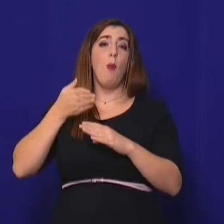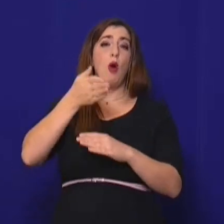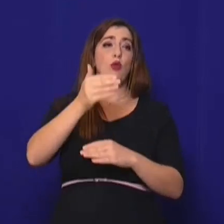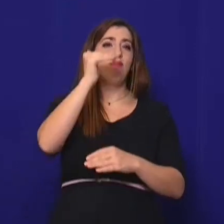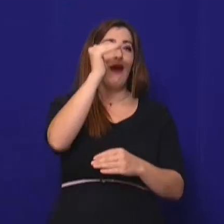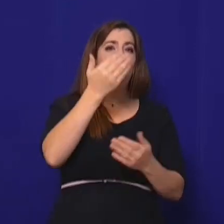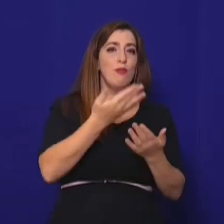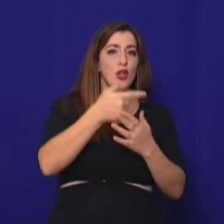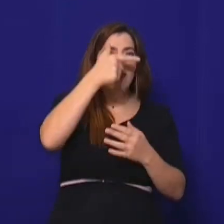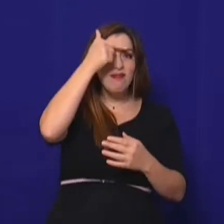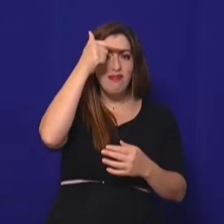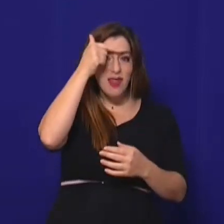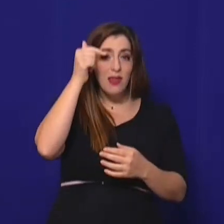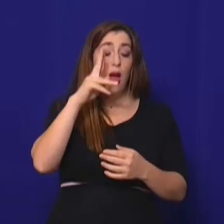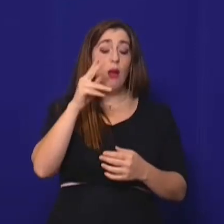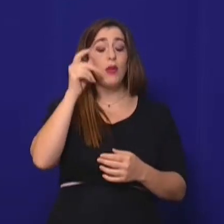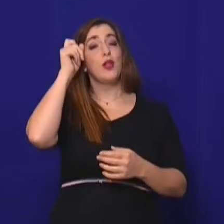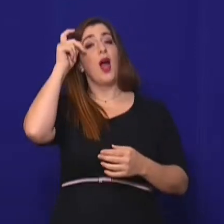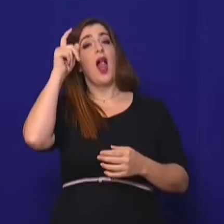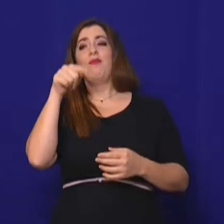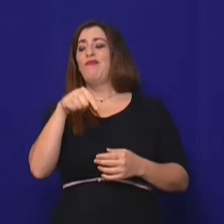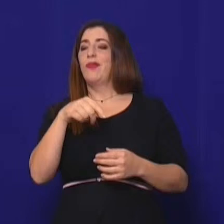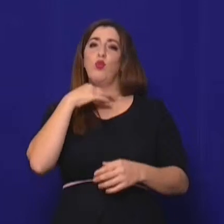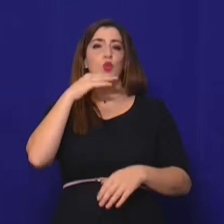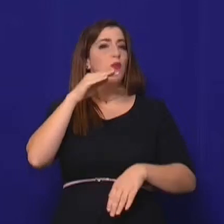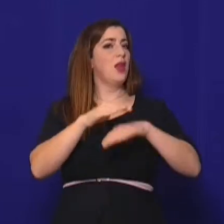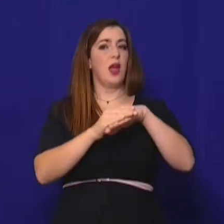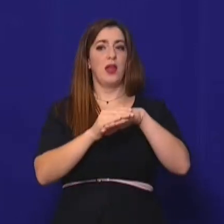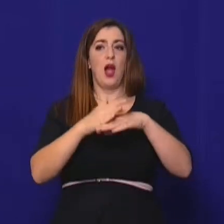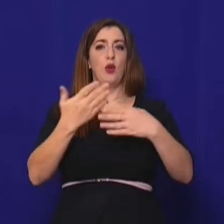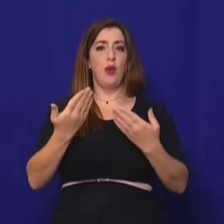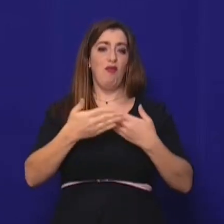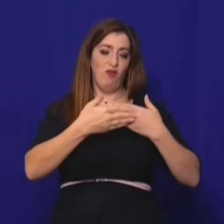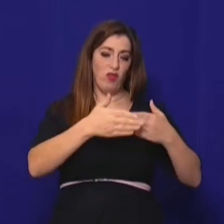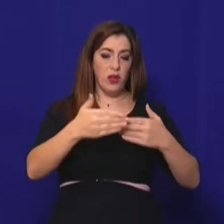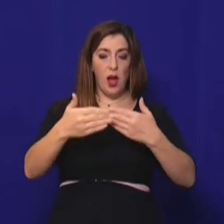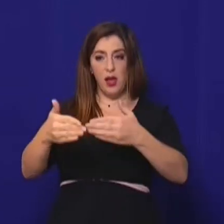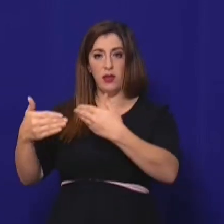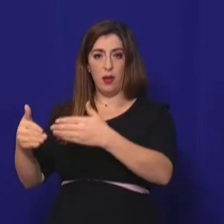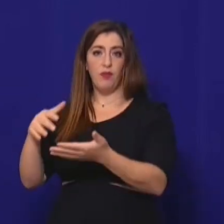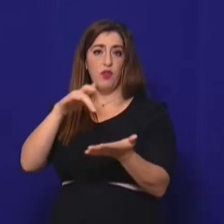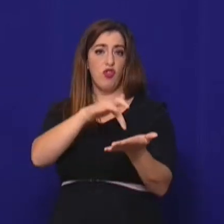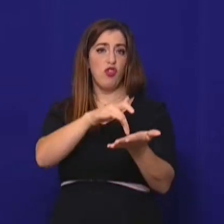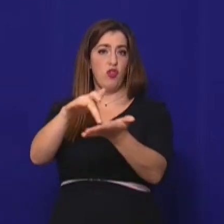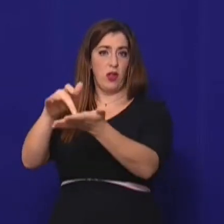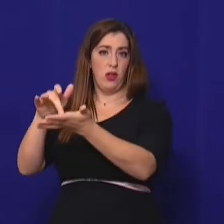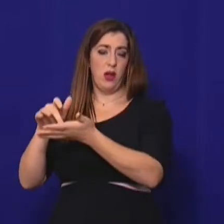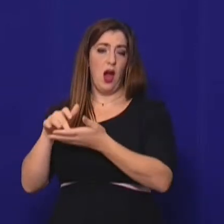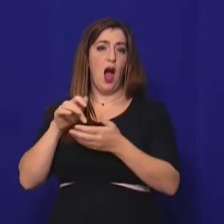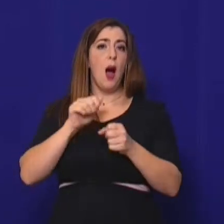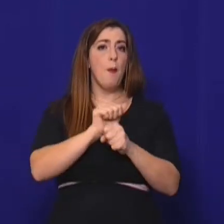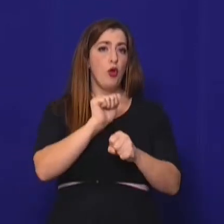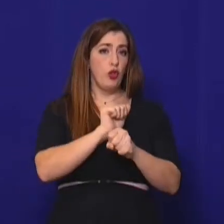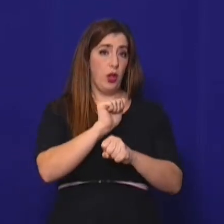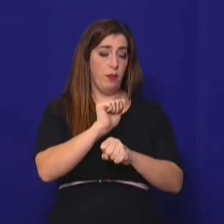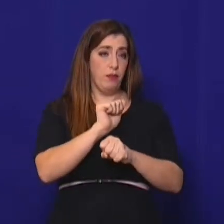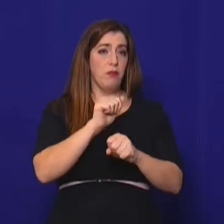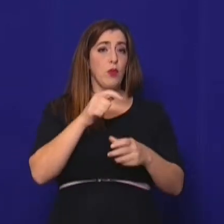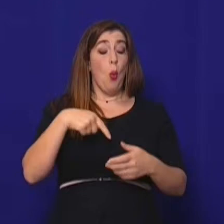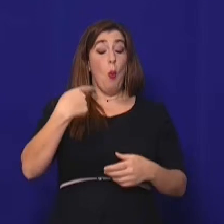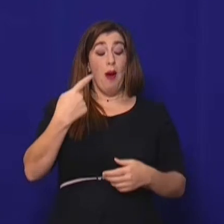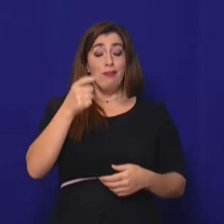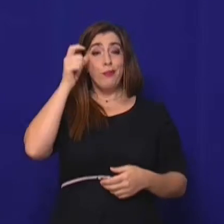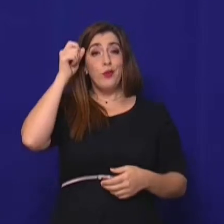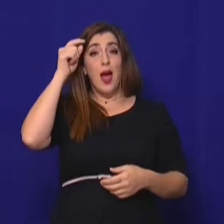hemmhekk mill-ewwel rajna li aħna ridna nżidu għalhekk infetħu l-ħabs. U iżjed ma konna għaddejjin matul dawn ix-xhur aħna